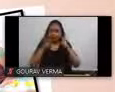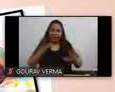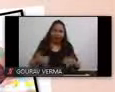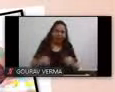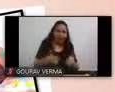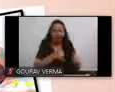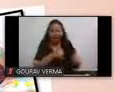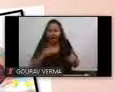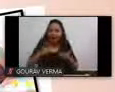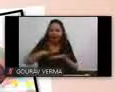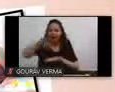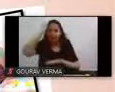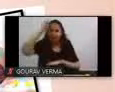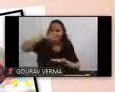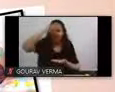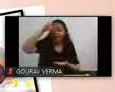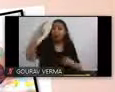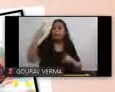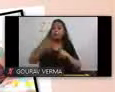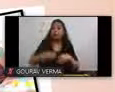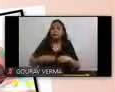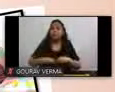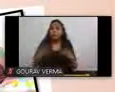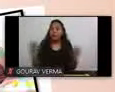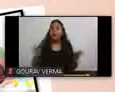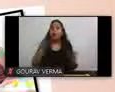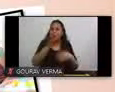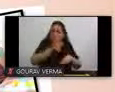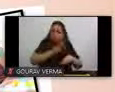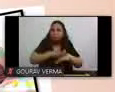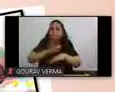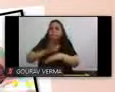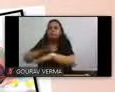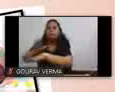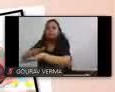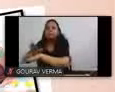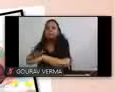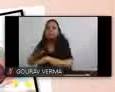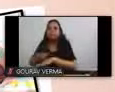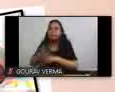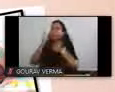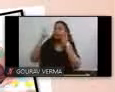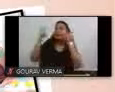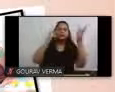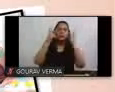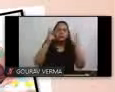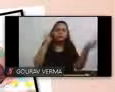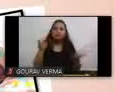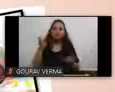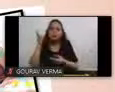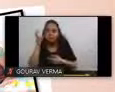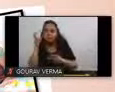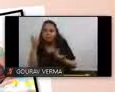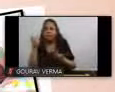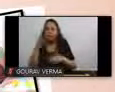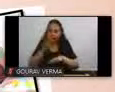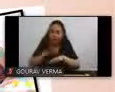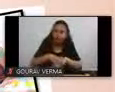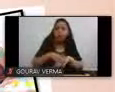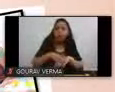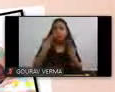is how sensory rich experiences can be given to child. This is how, if with our